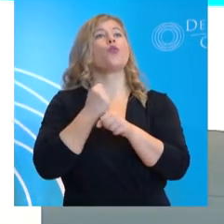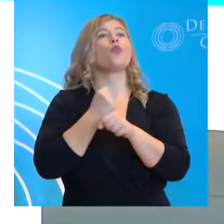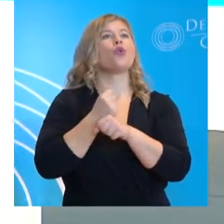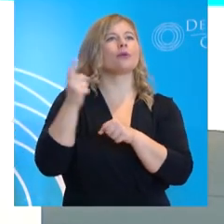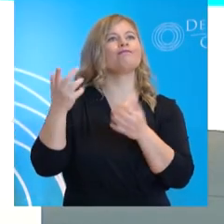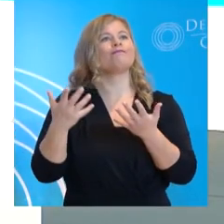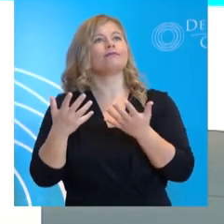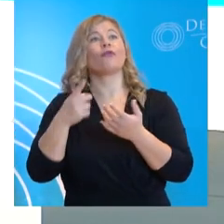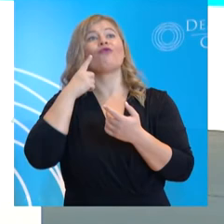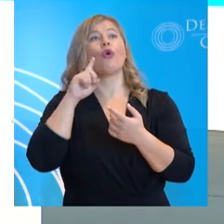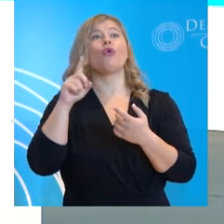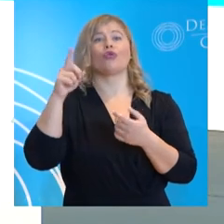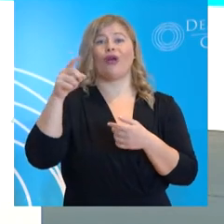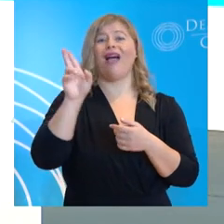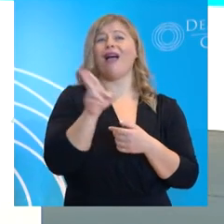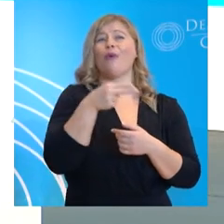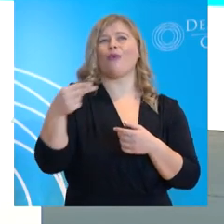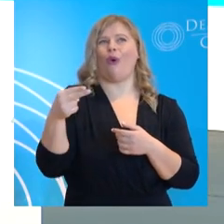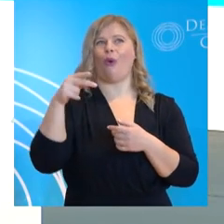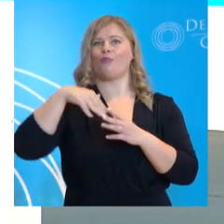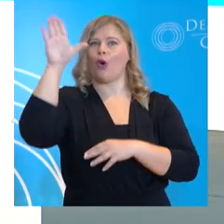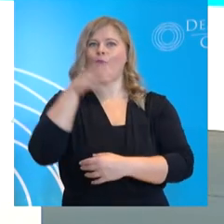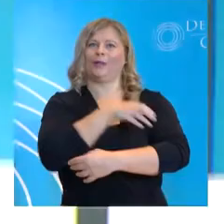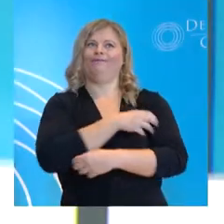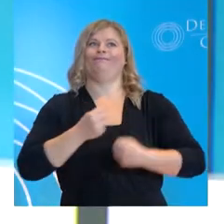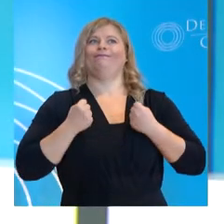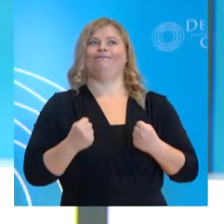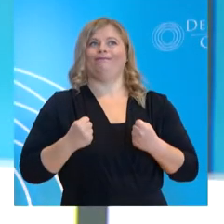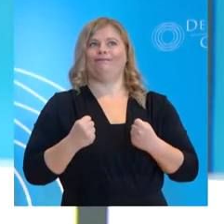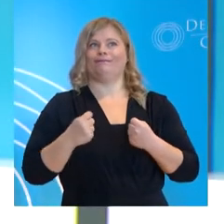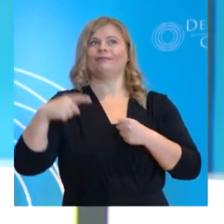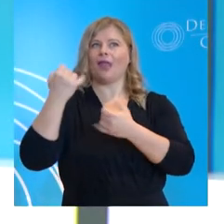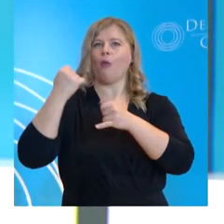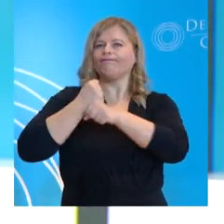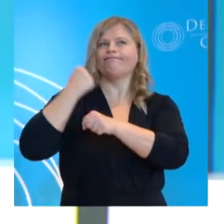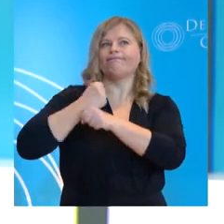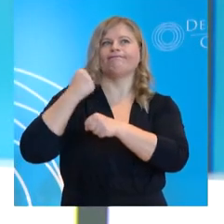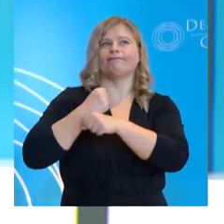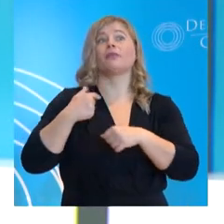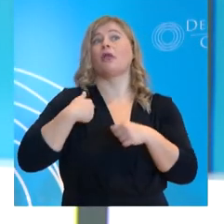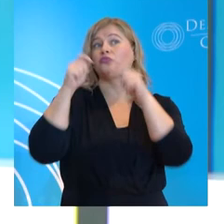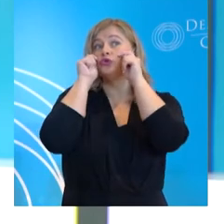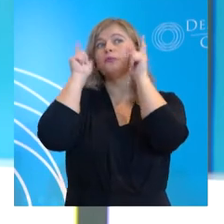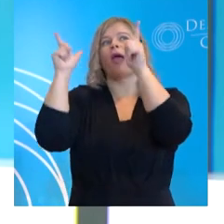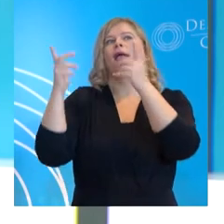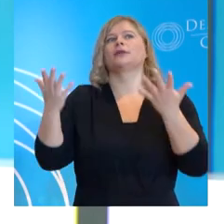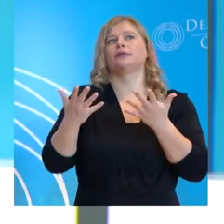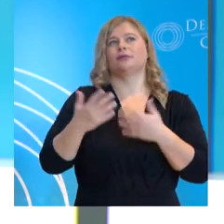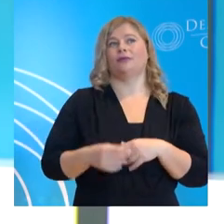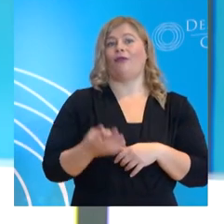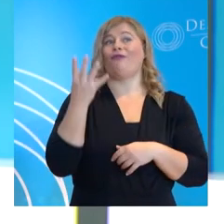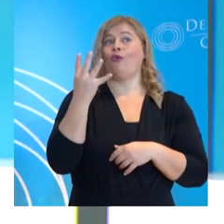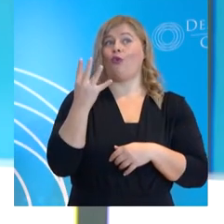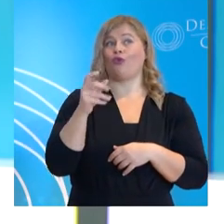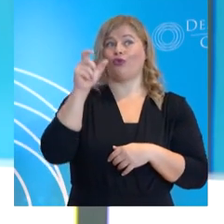plan. Our plan has been praised. It was put together by Greeks, for Greeks, in particular for the young generation, because the